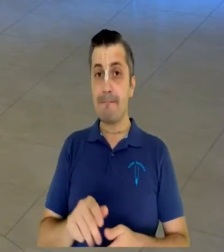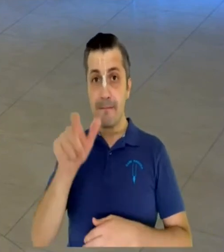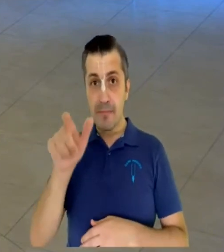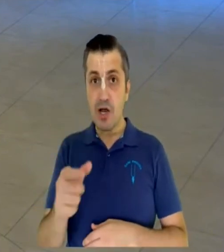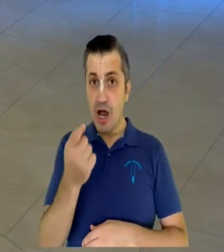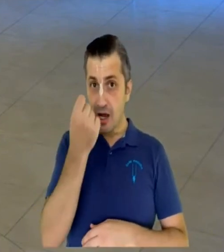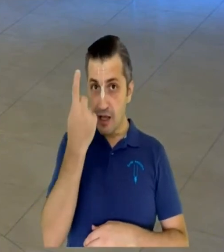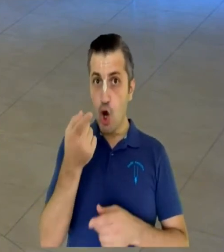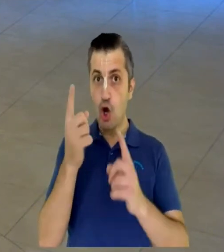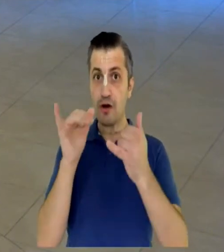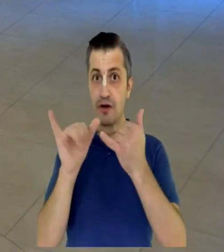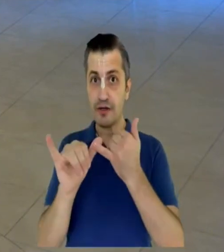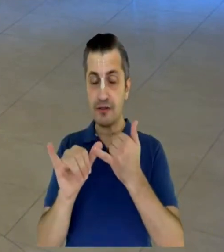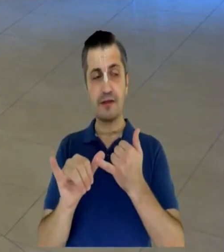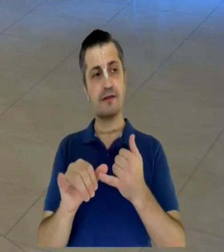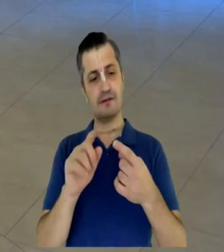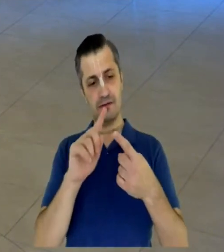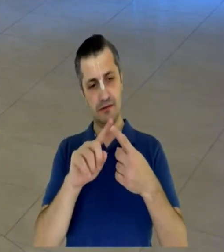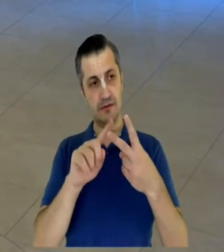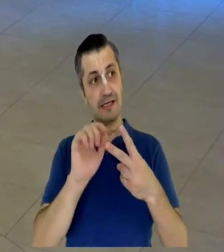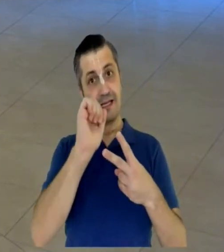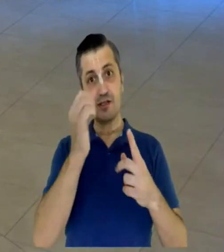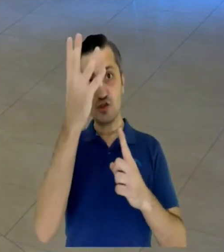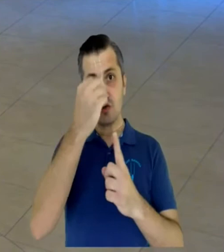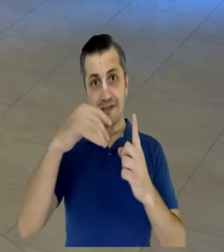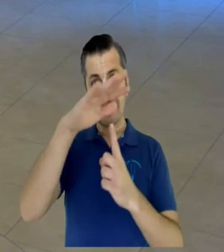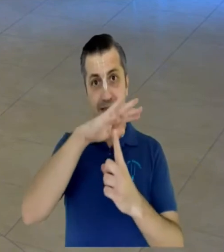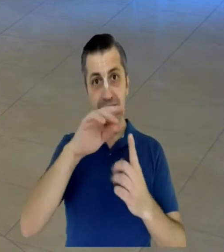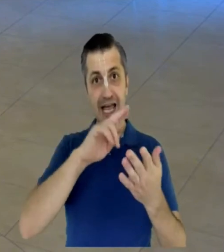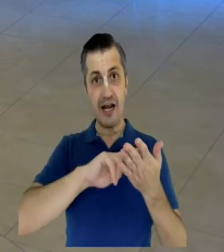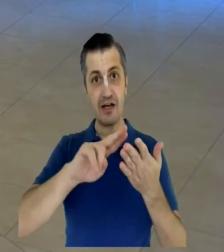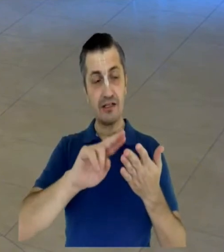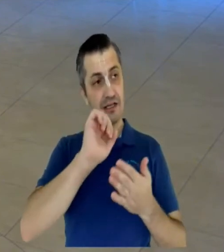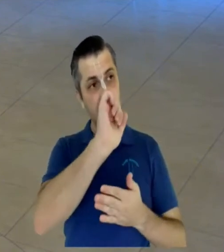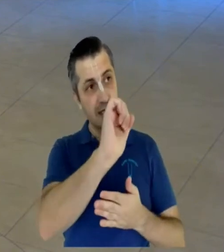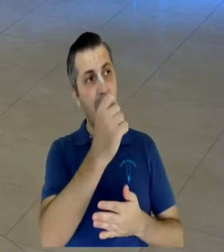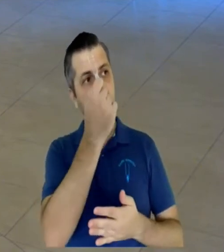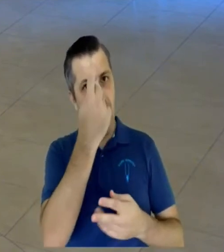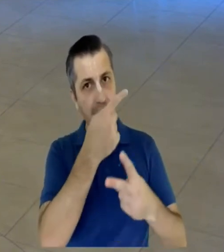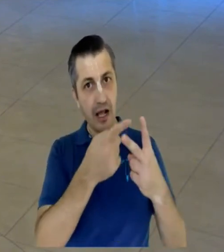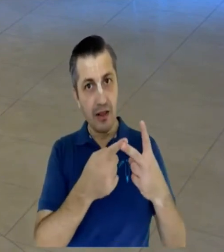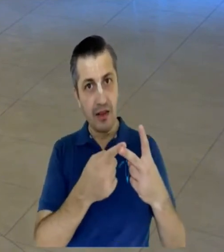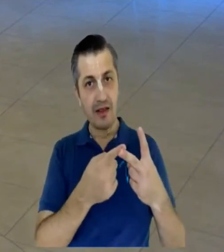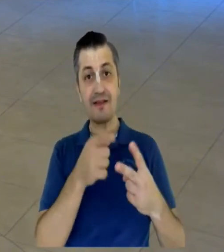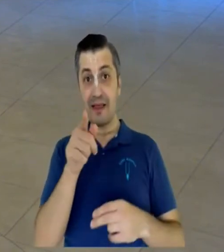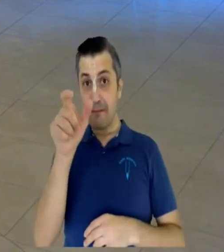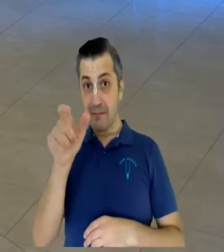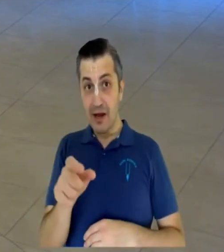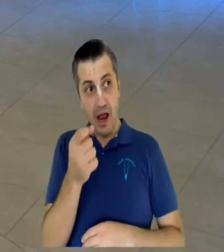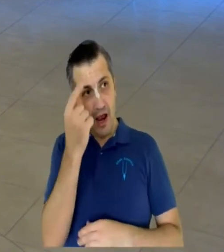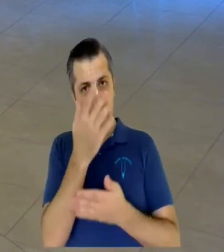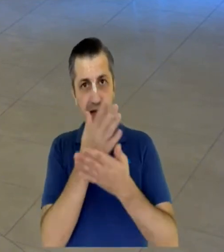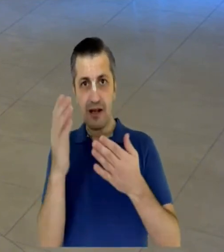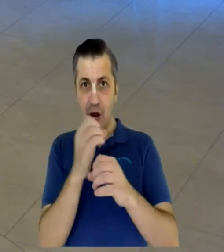and his actual transcendental nature will attain Lord Krishna's abode. And this is what we all want and we